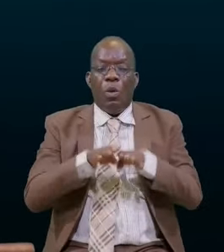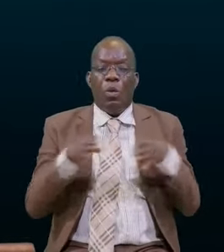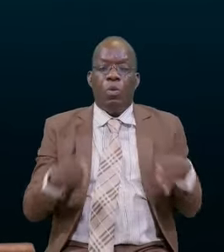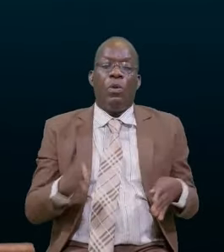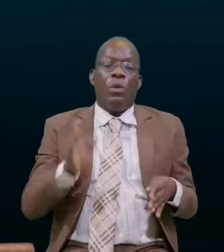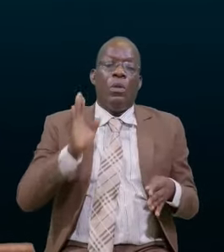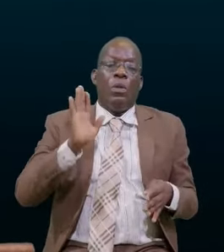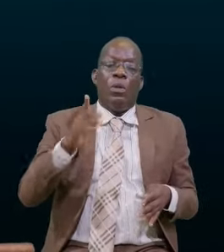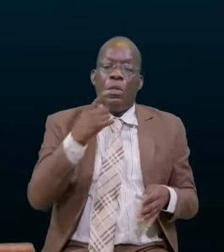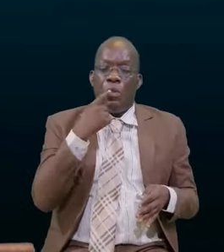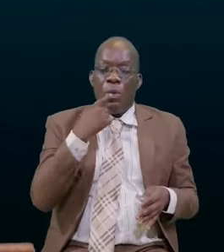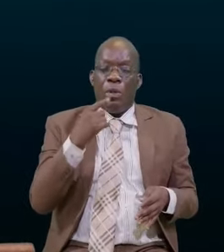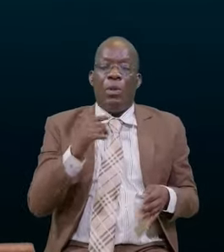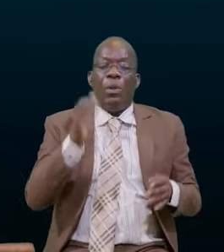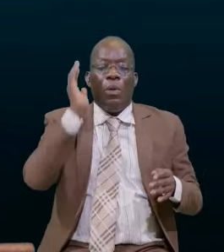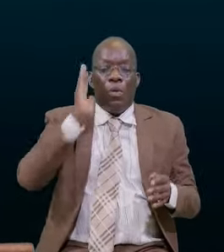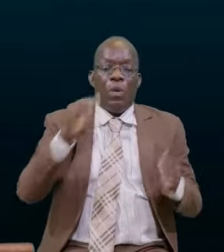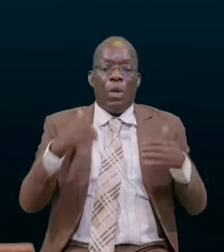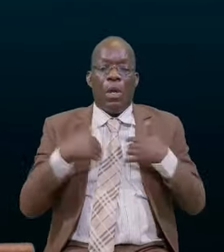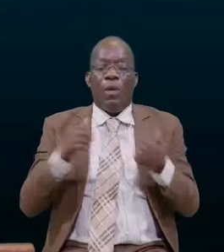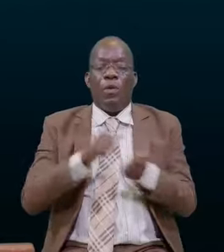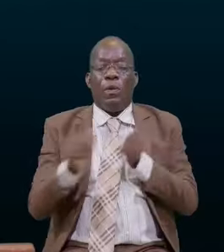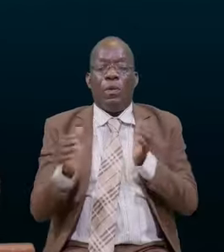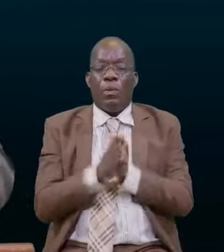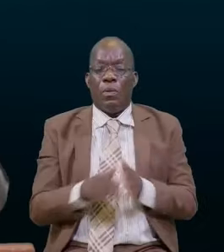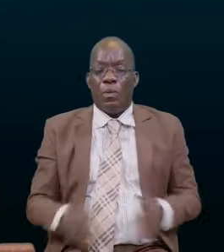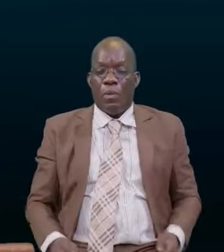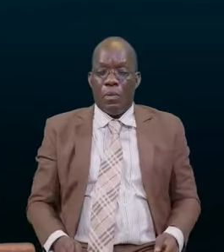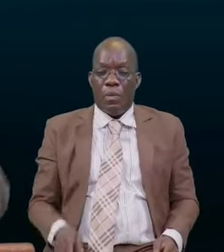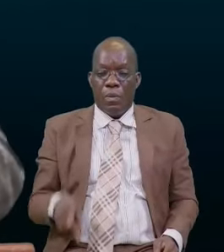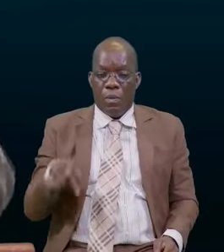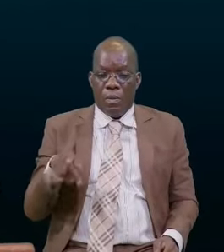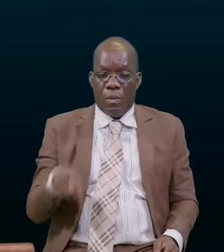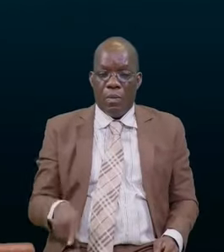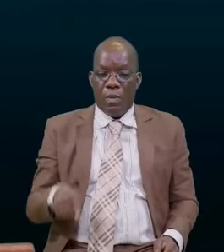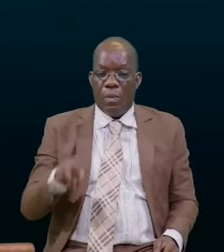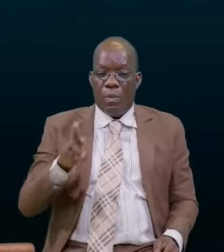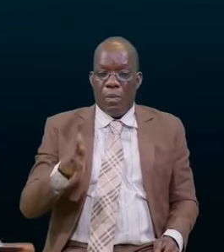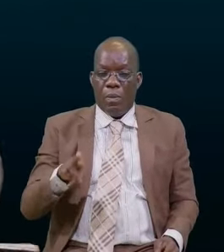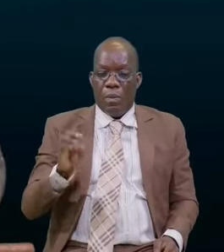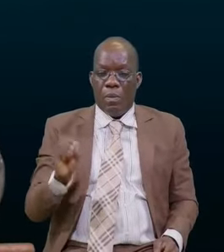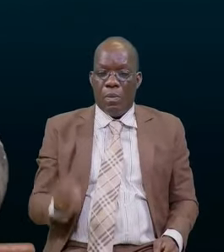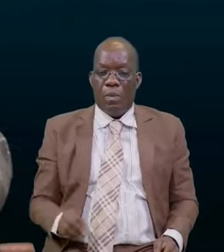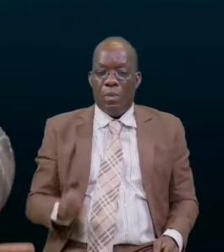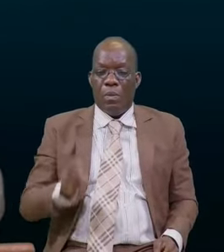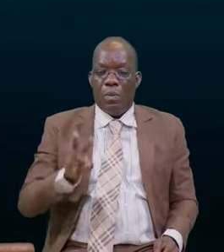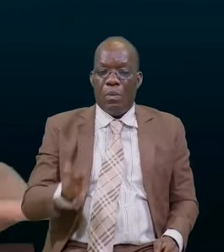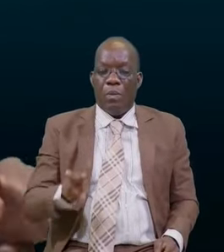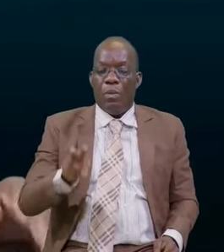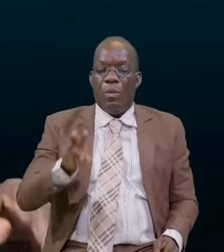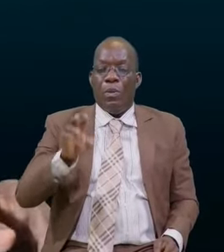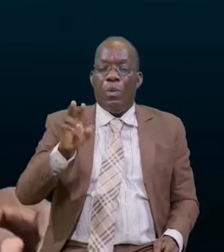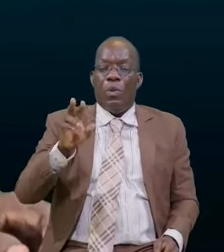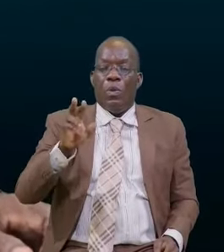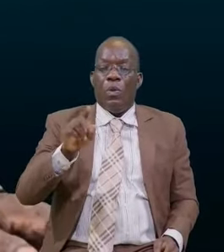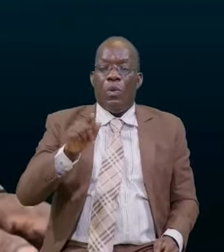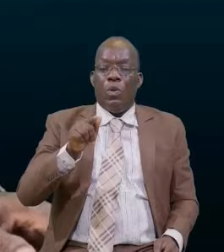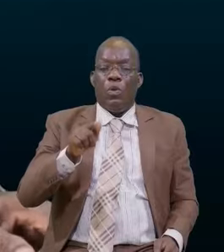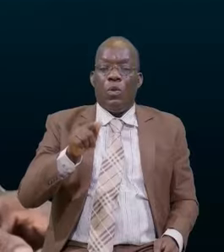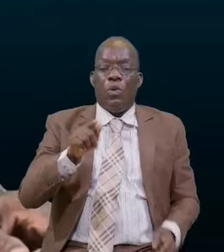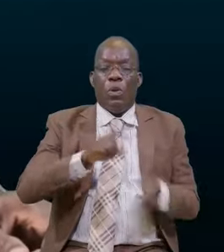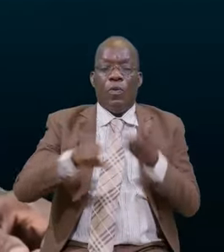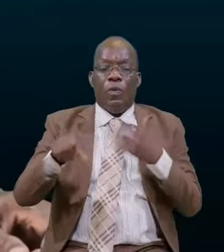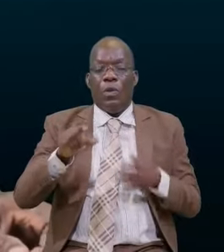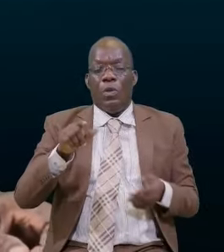in the Book of Proverbs 21 1: 23 Proverbs 21 verse 23 whoo keepeth his